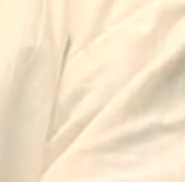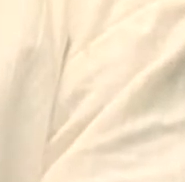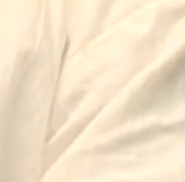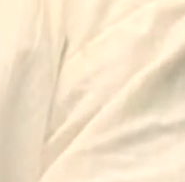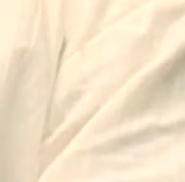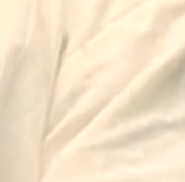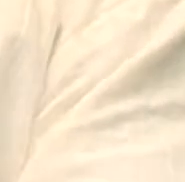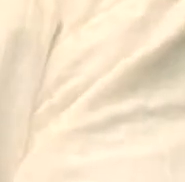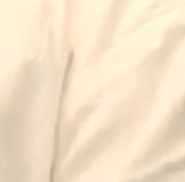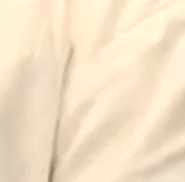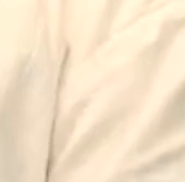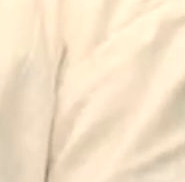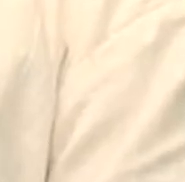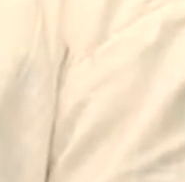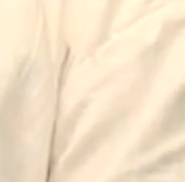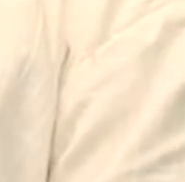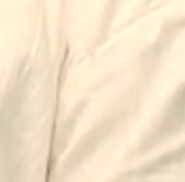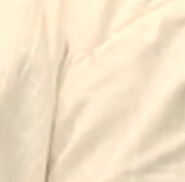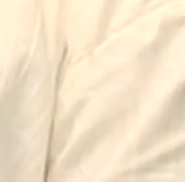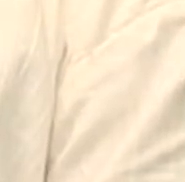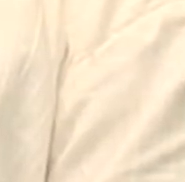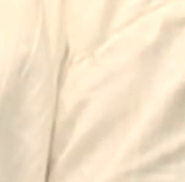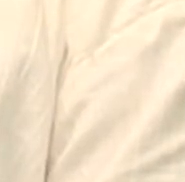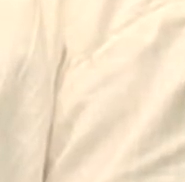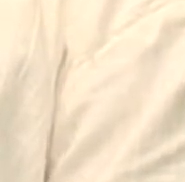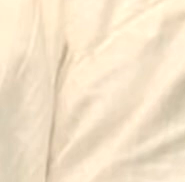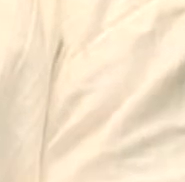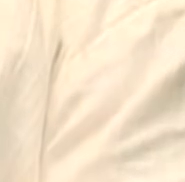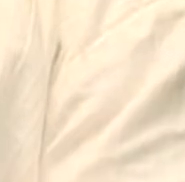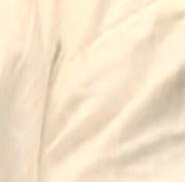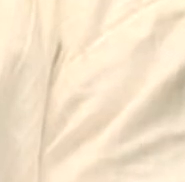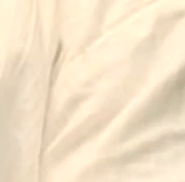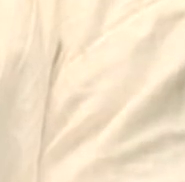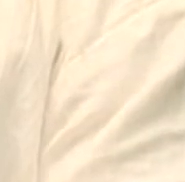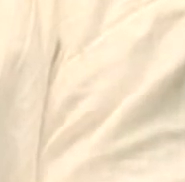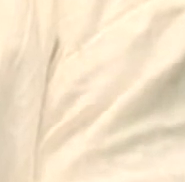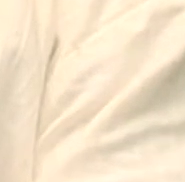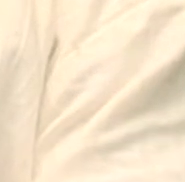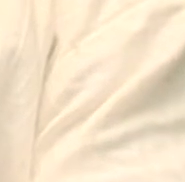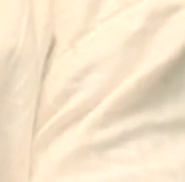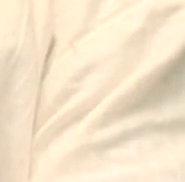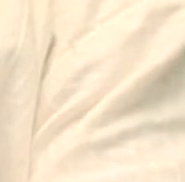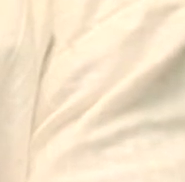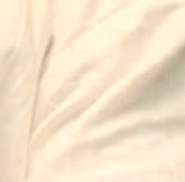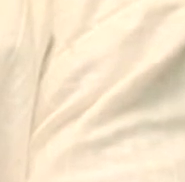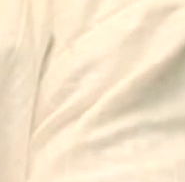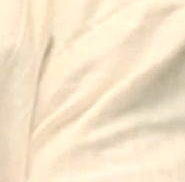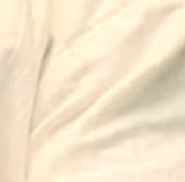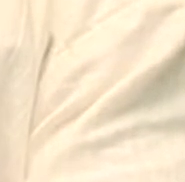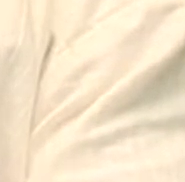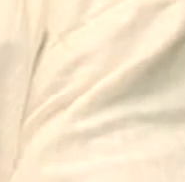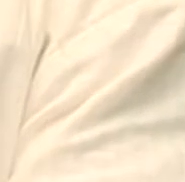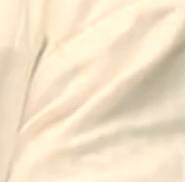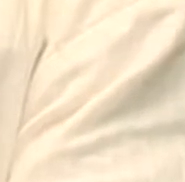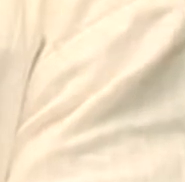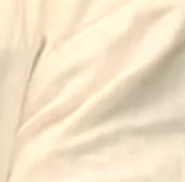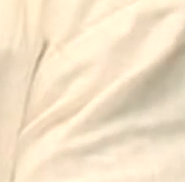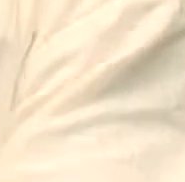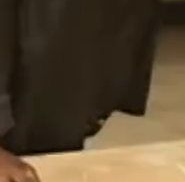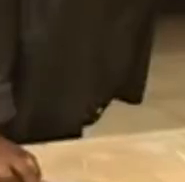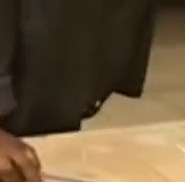You know, those were watercolors. Then maybe I qualified to another type of